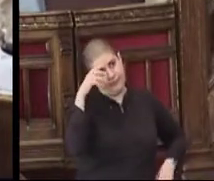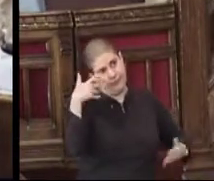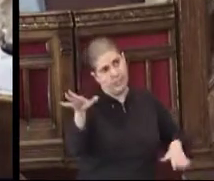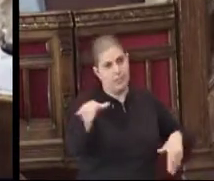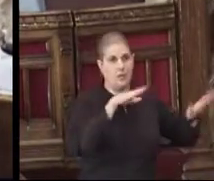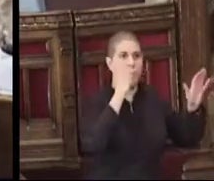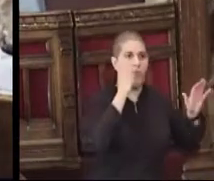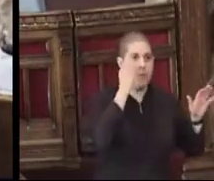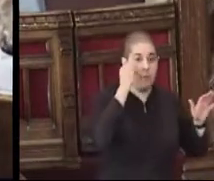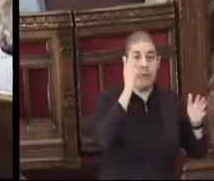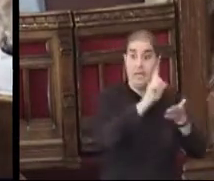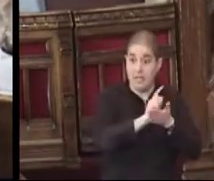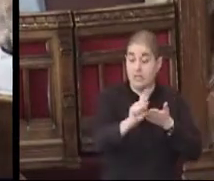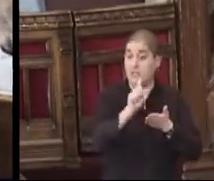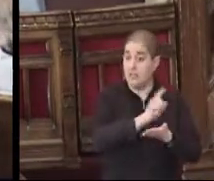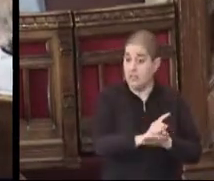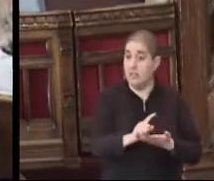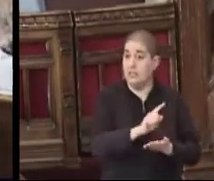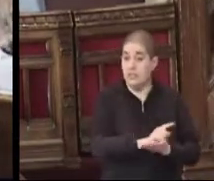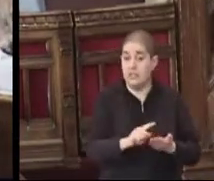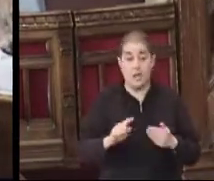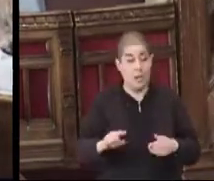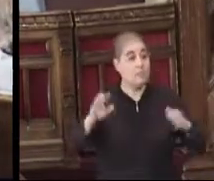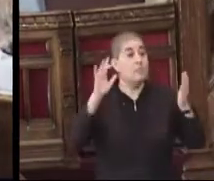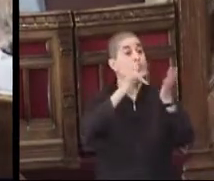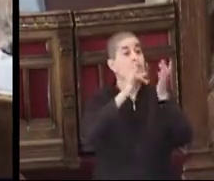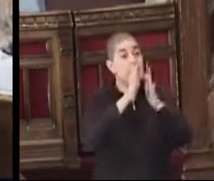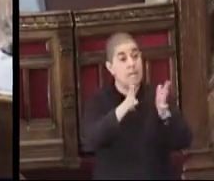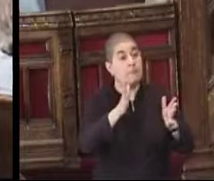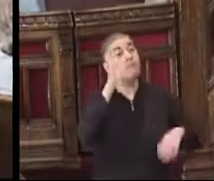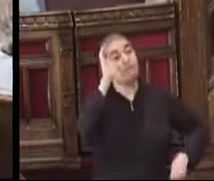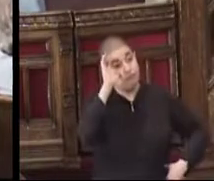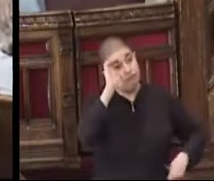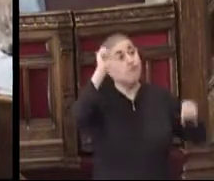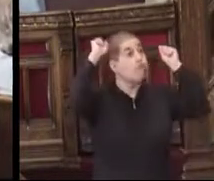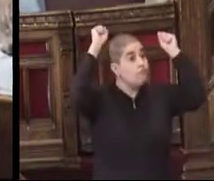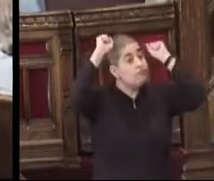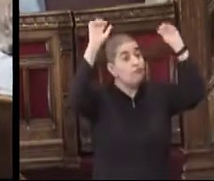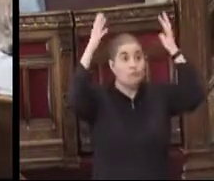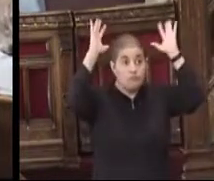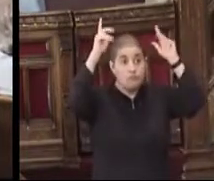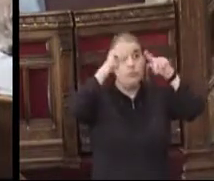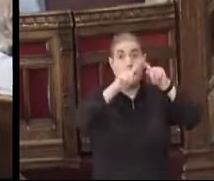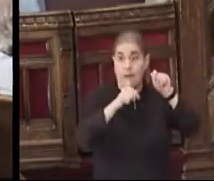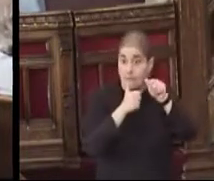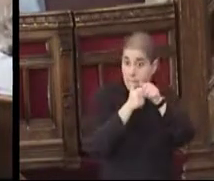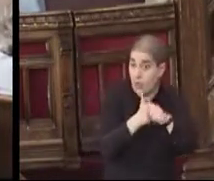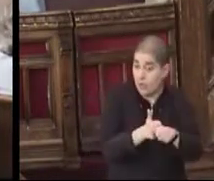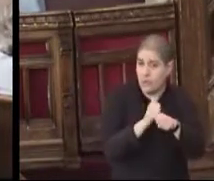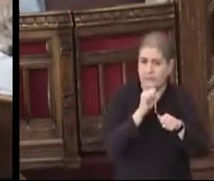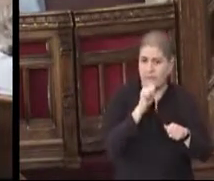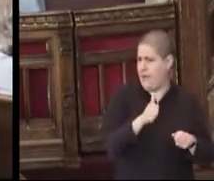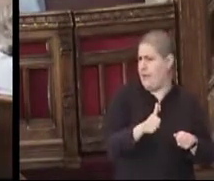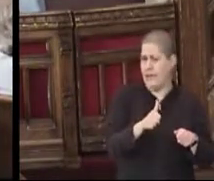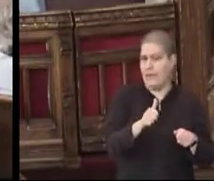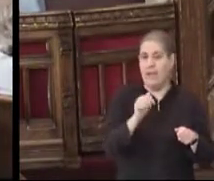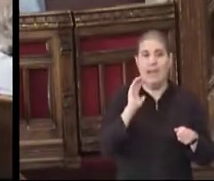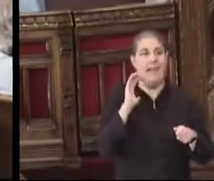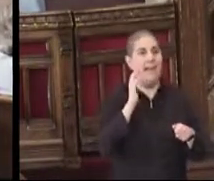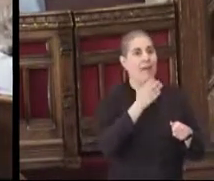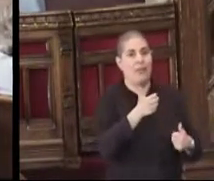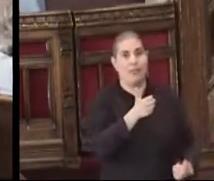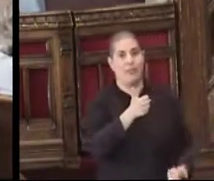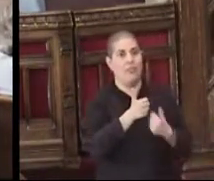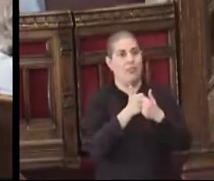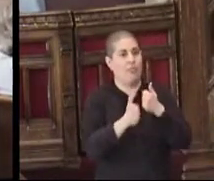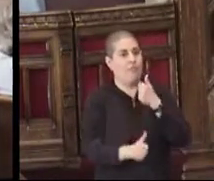fans come to the stadium where they cheer for Jesus, but have no interest in truly following him. The biggest threat to